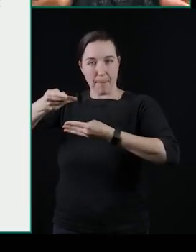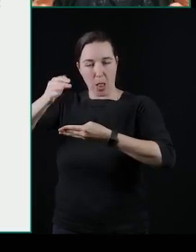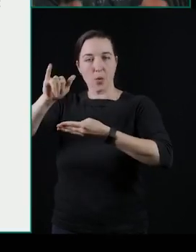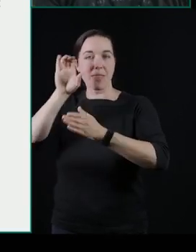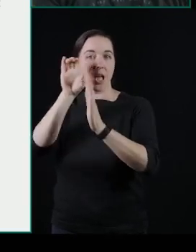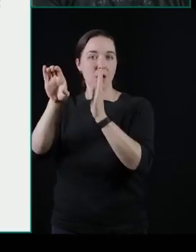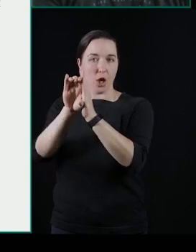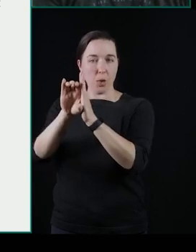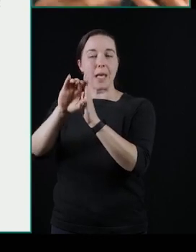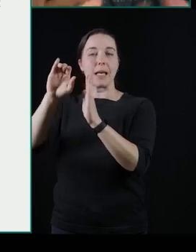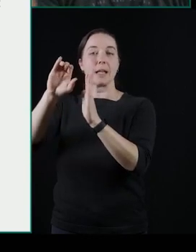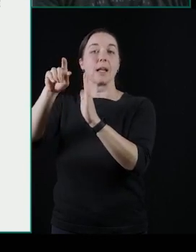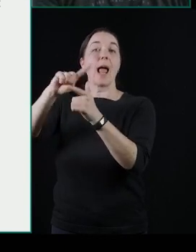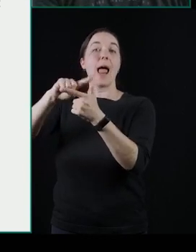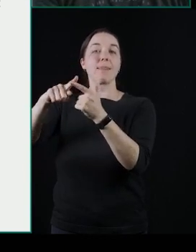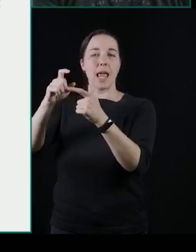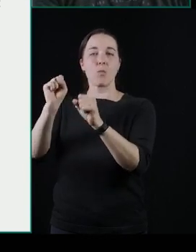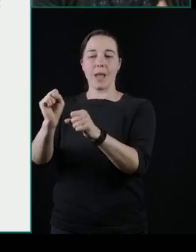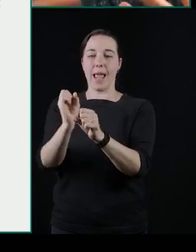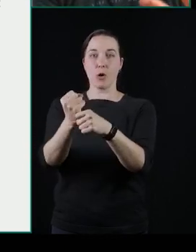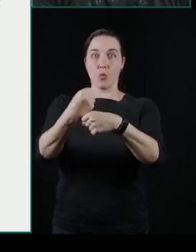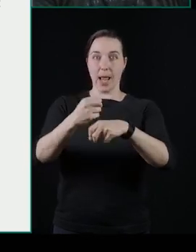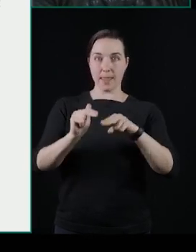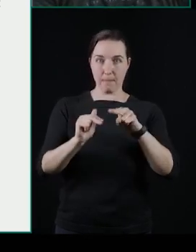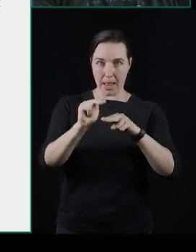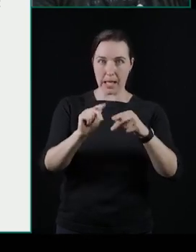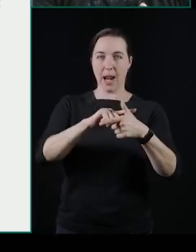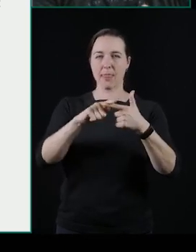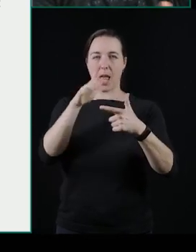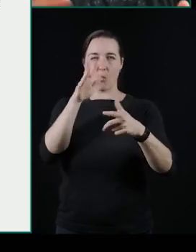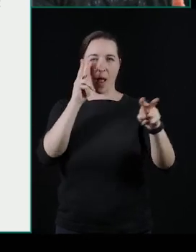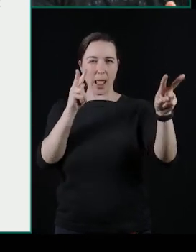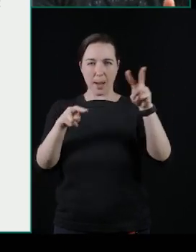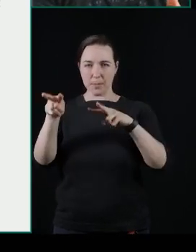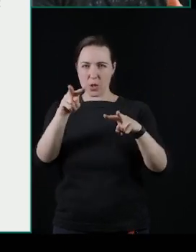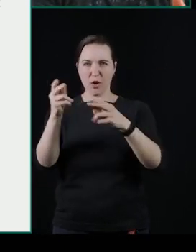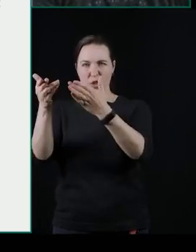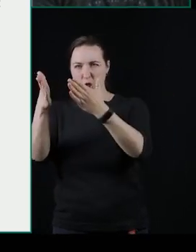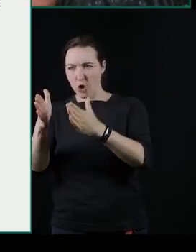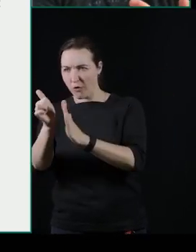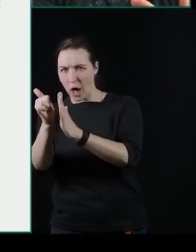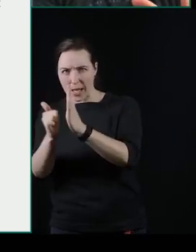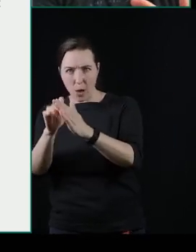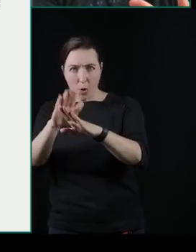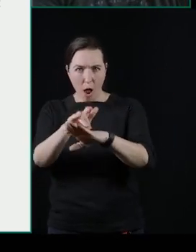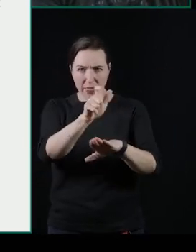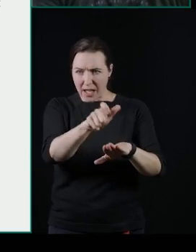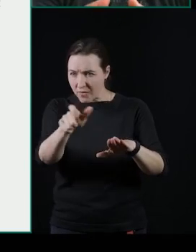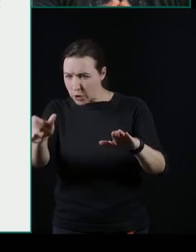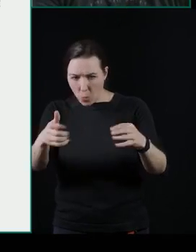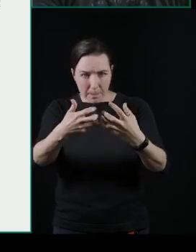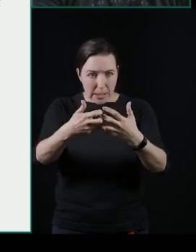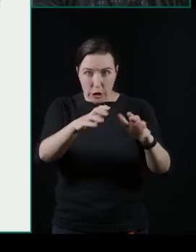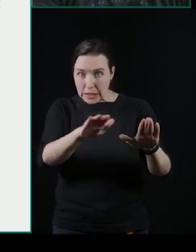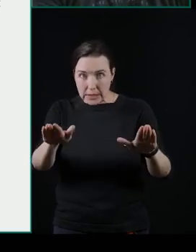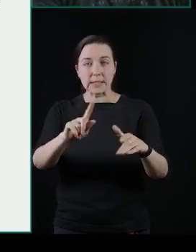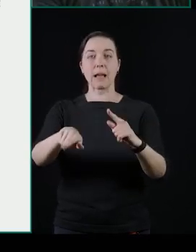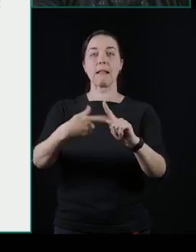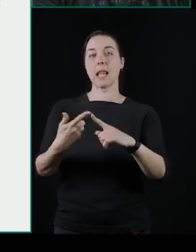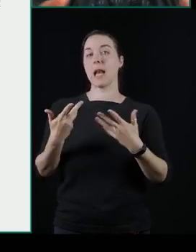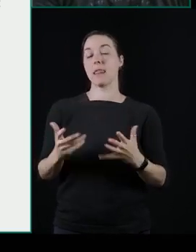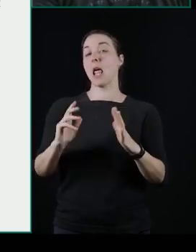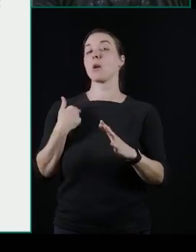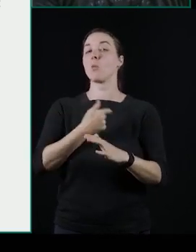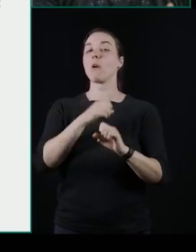image. After that, we can create the build, and then we can observe the server count and the virtual machines. And in the